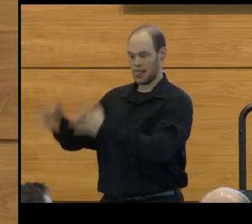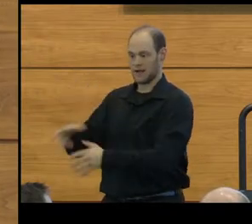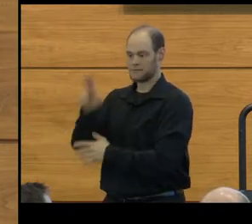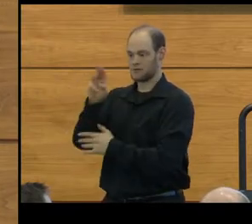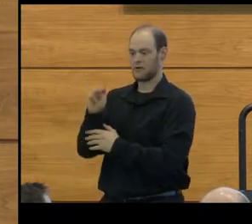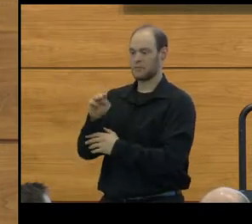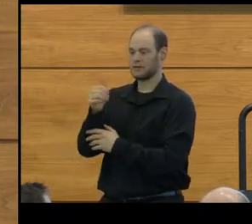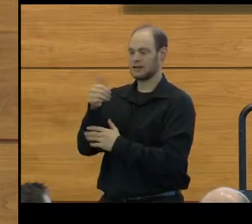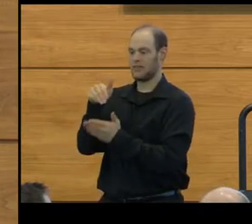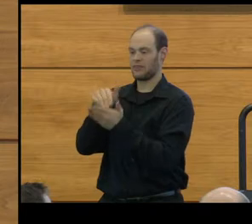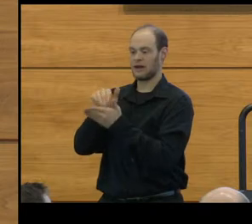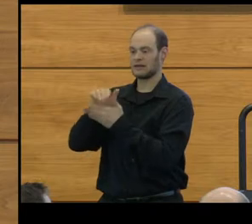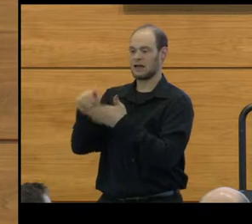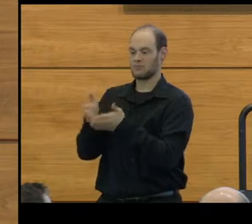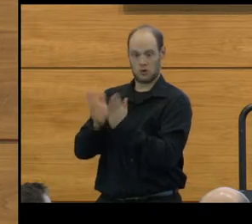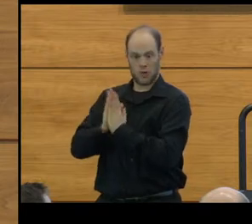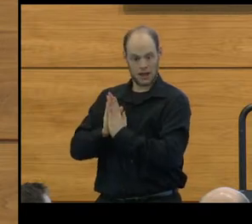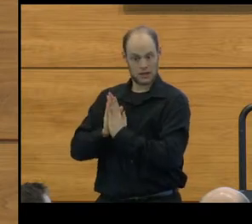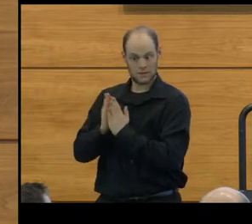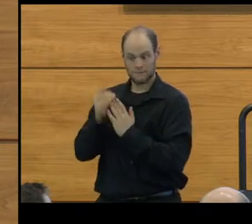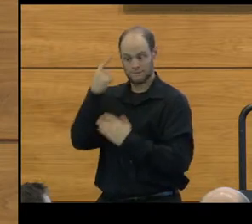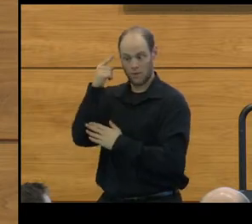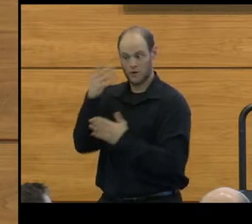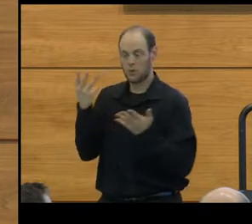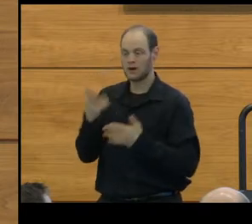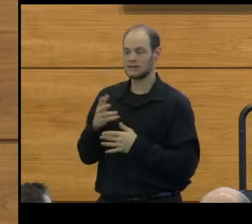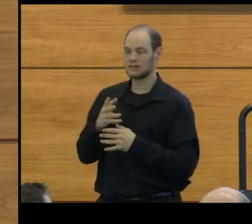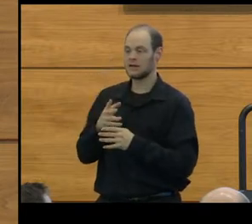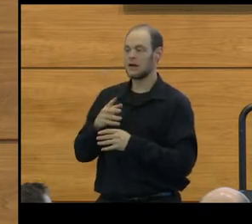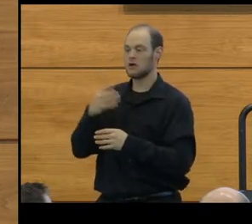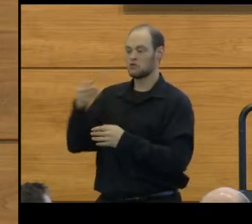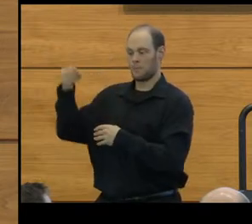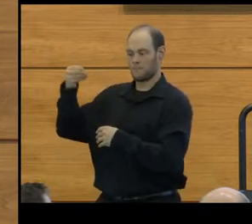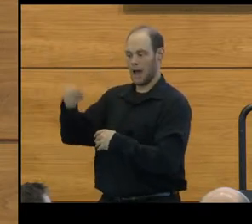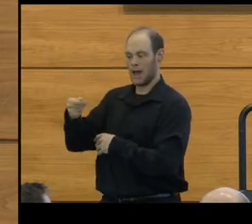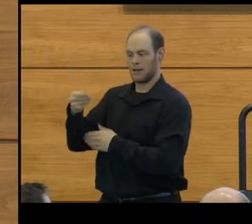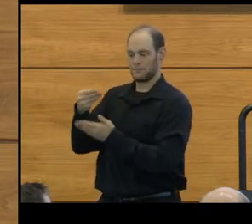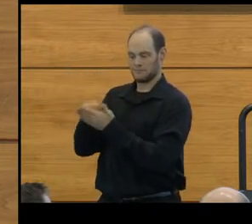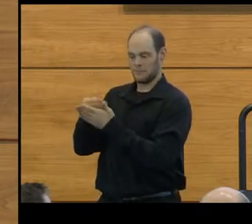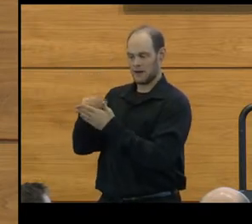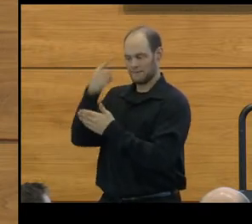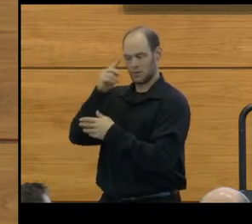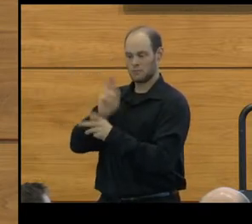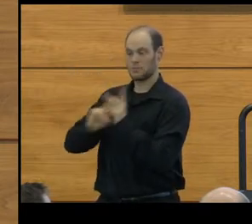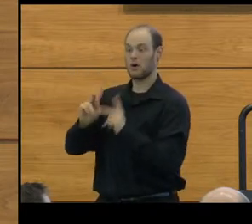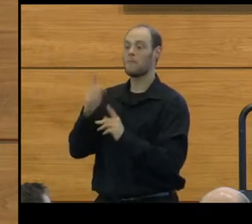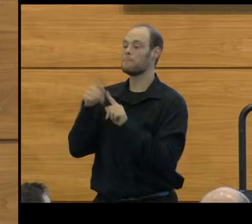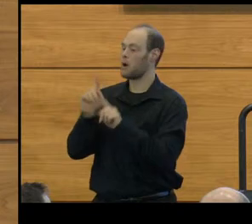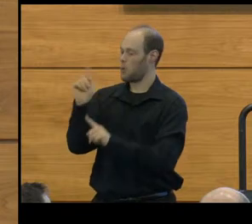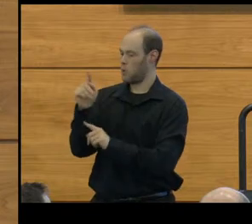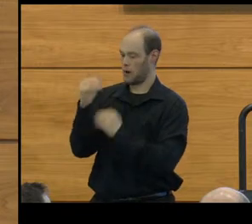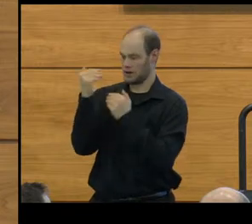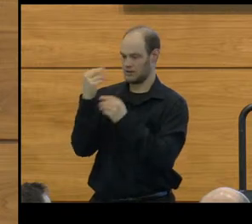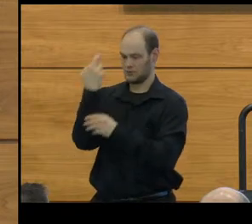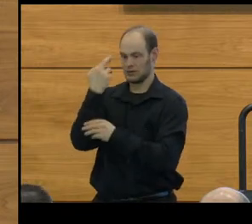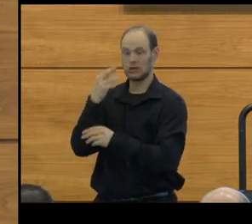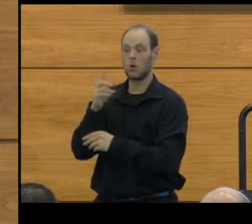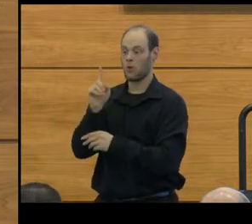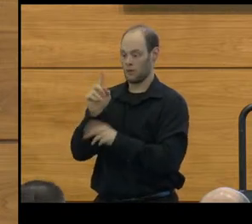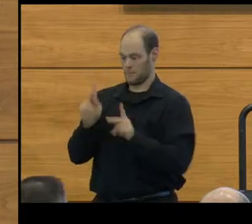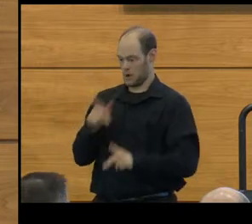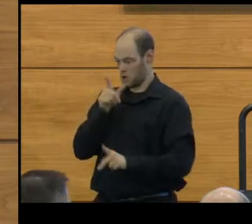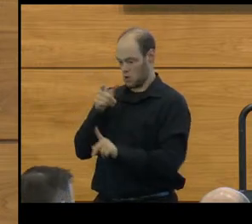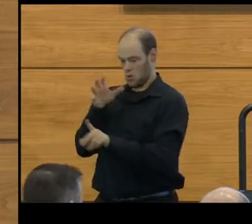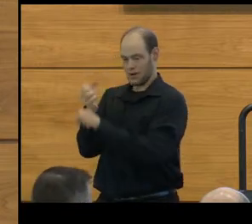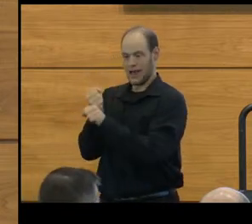a $10,000 bequest to create an endowment fund. His one stipulation was that the income from the endowment